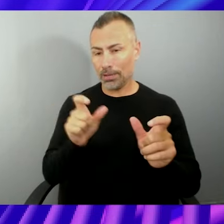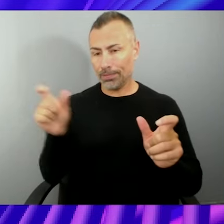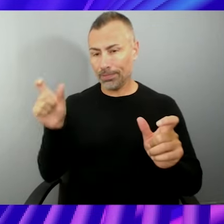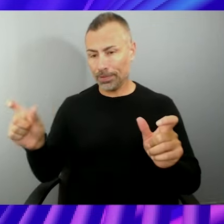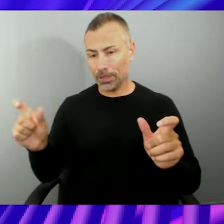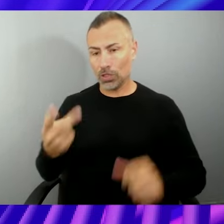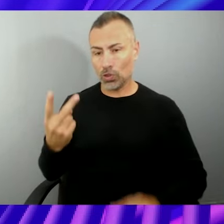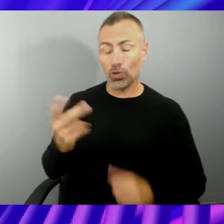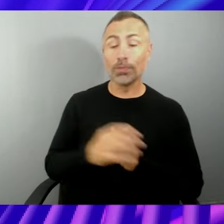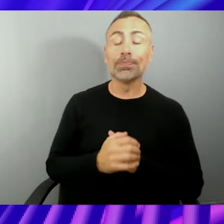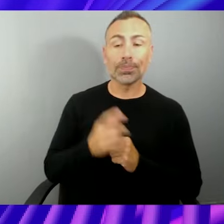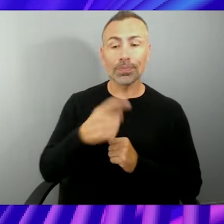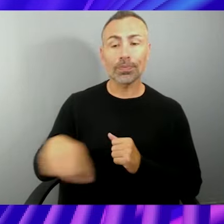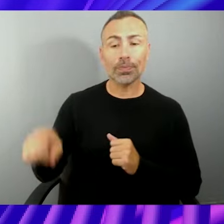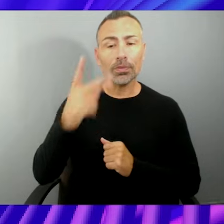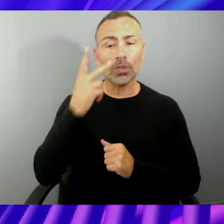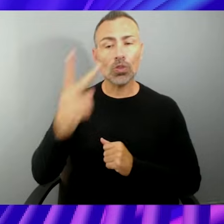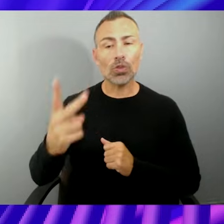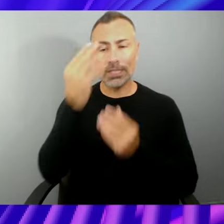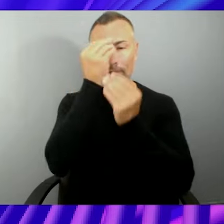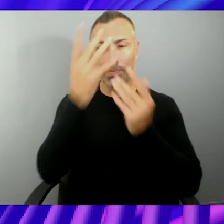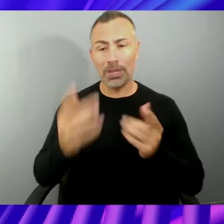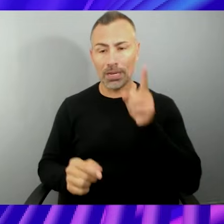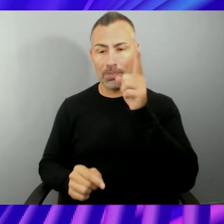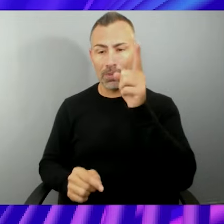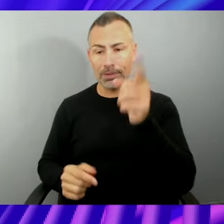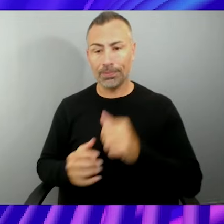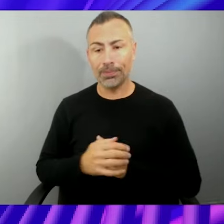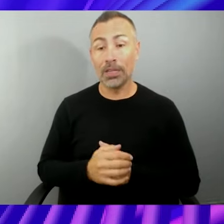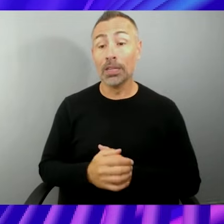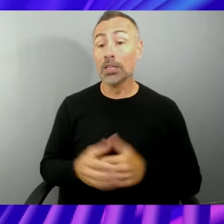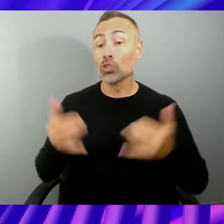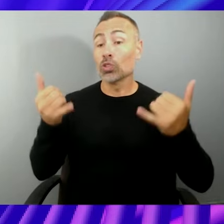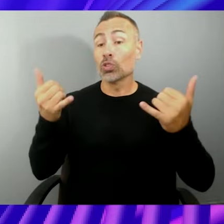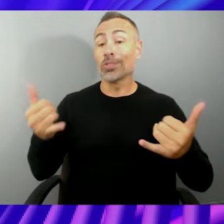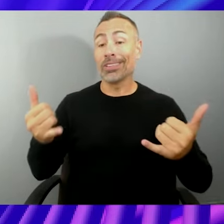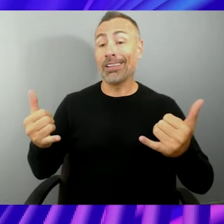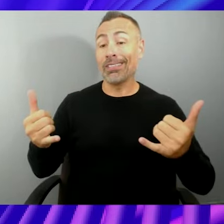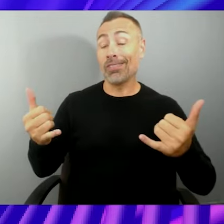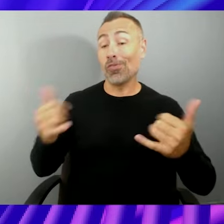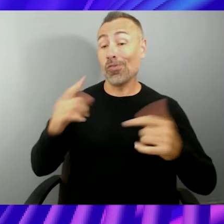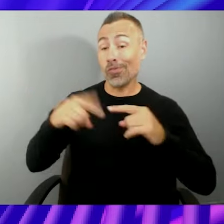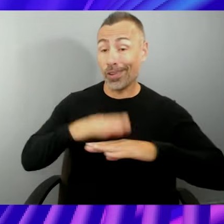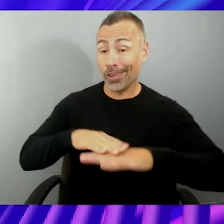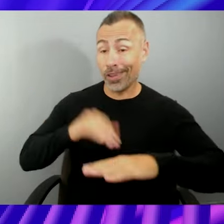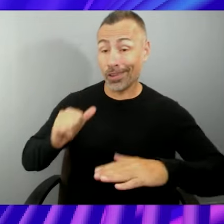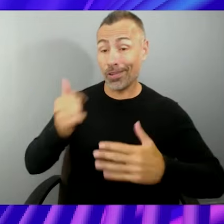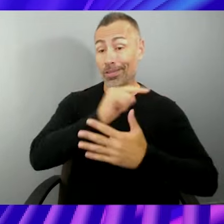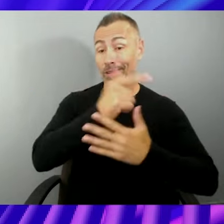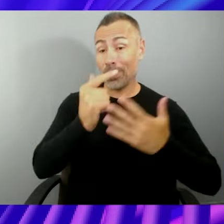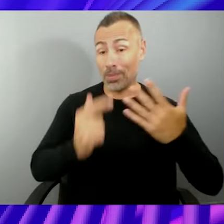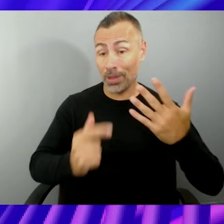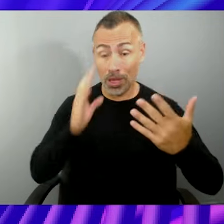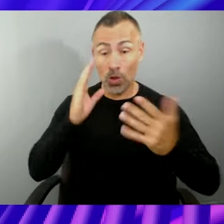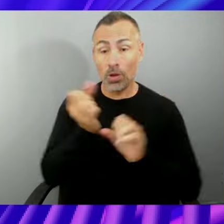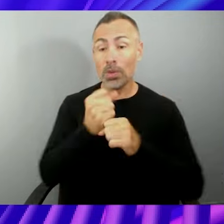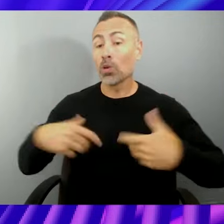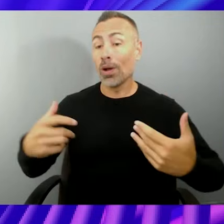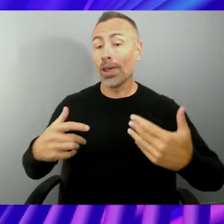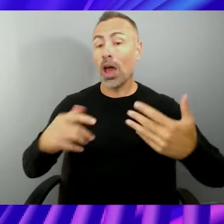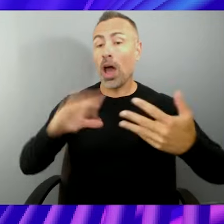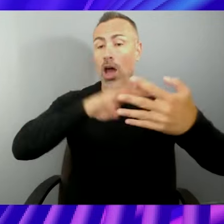information is here up here. So once I submit this pipeline, it's actually going to create a visual graph, which you can